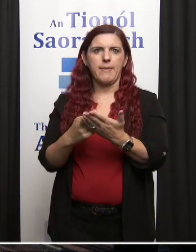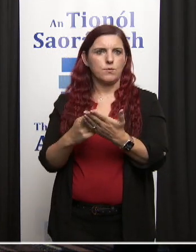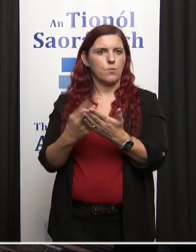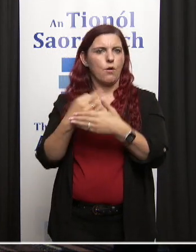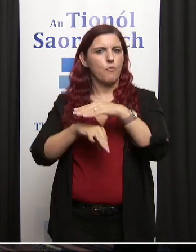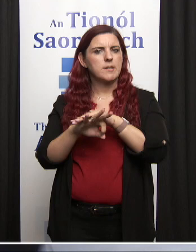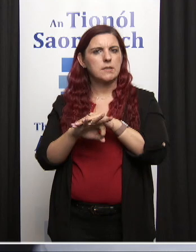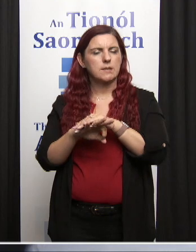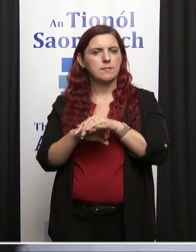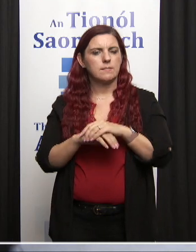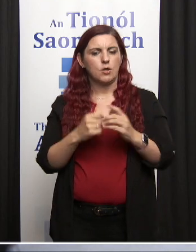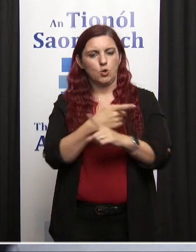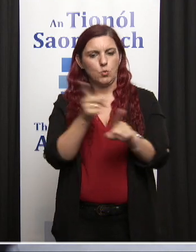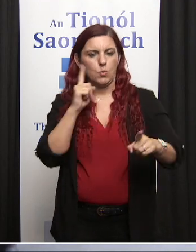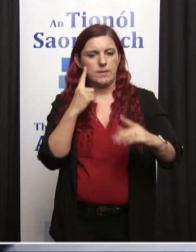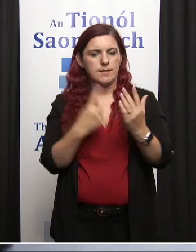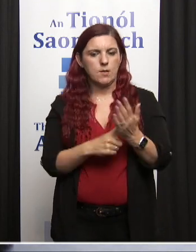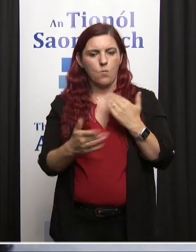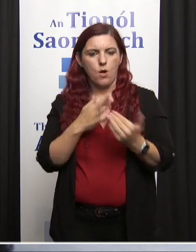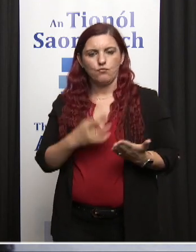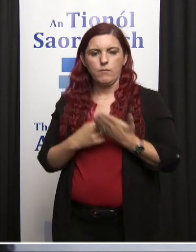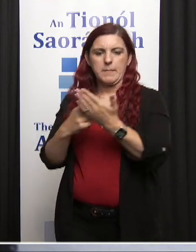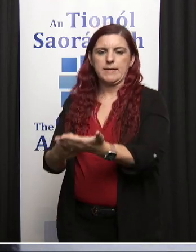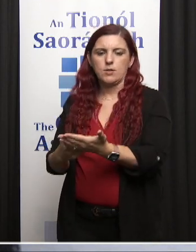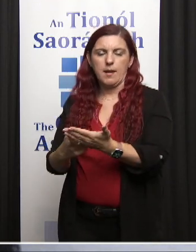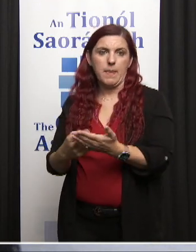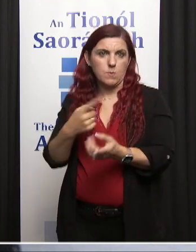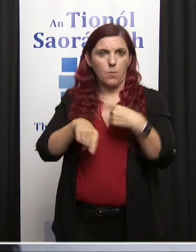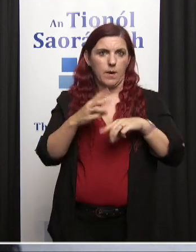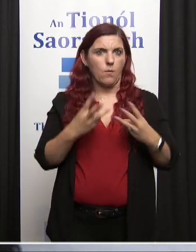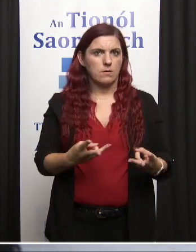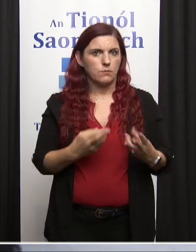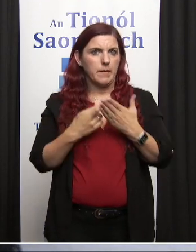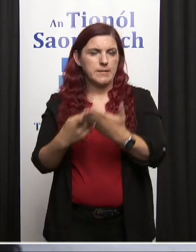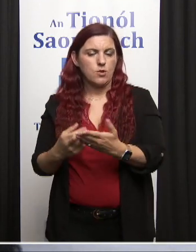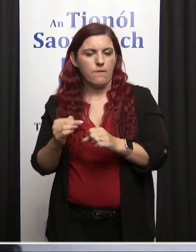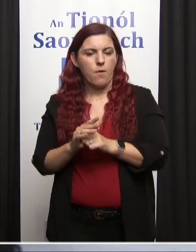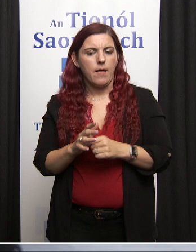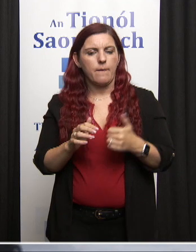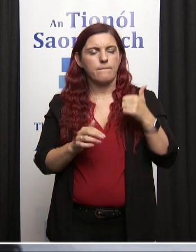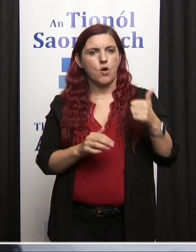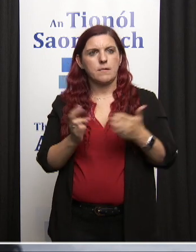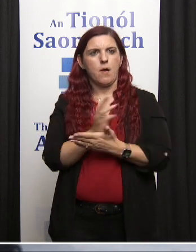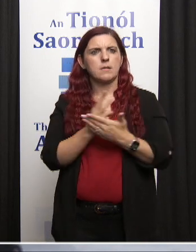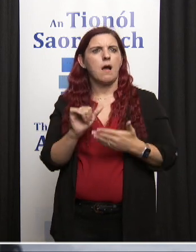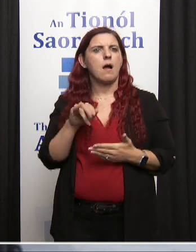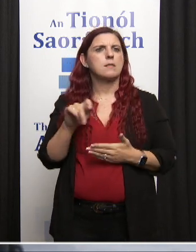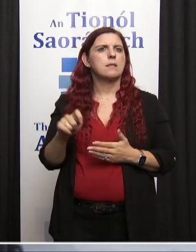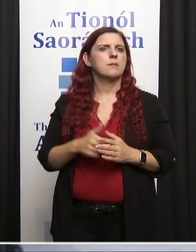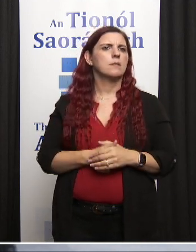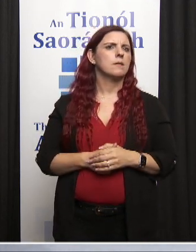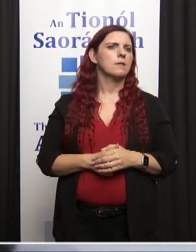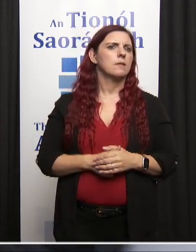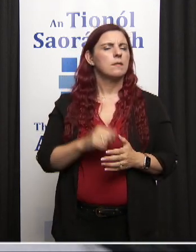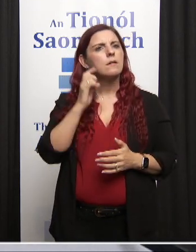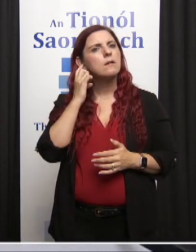decide what recommendations you give. And that could be one of the recommendations, Paul. And the first, I'll hand over to Art. If